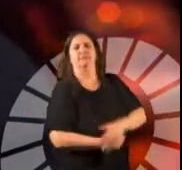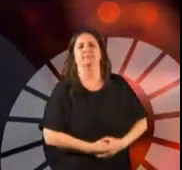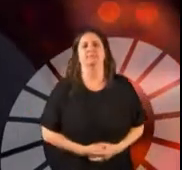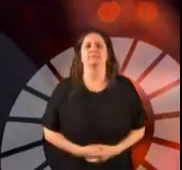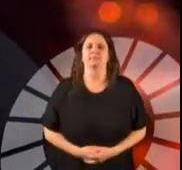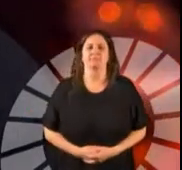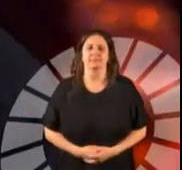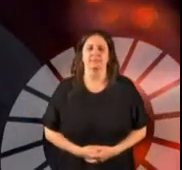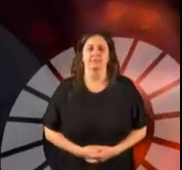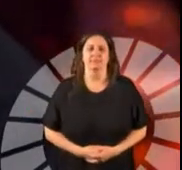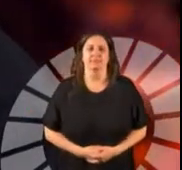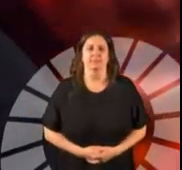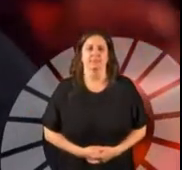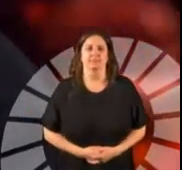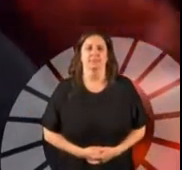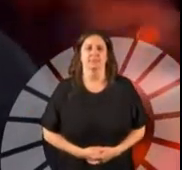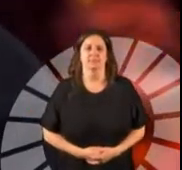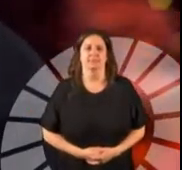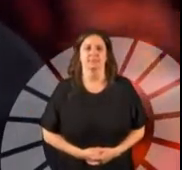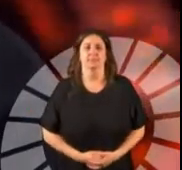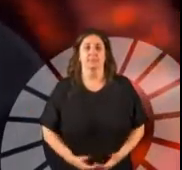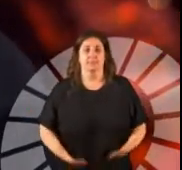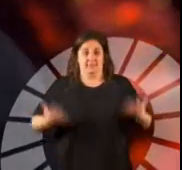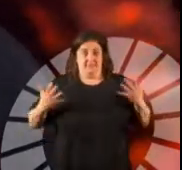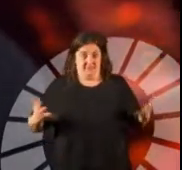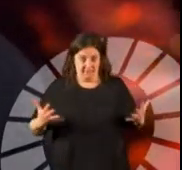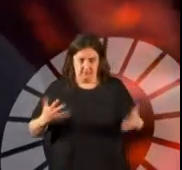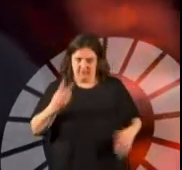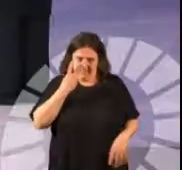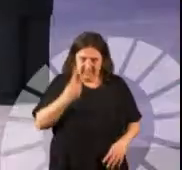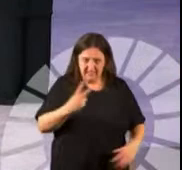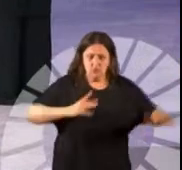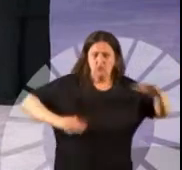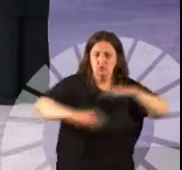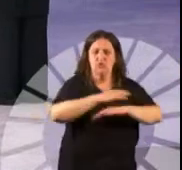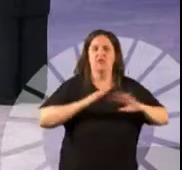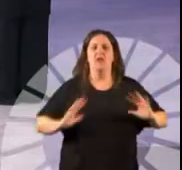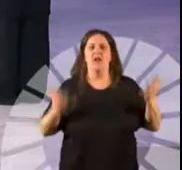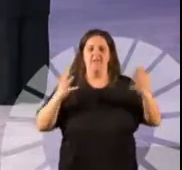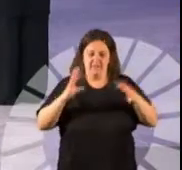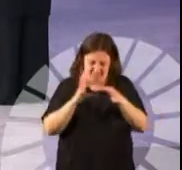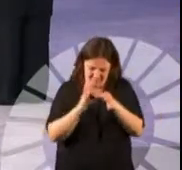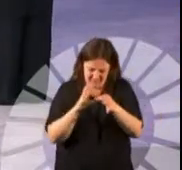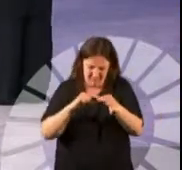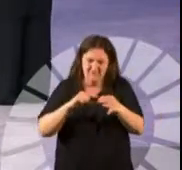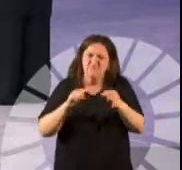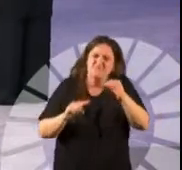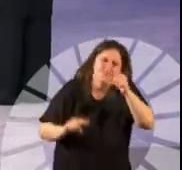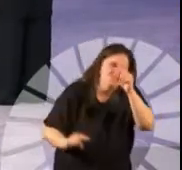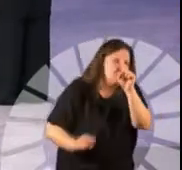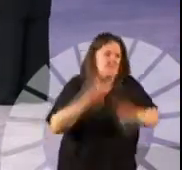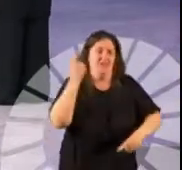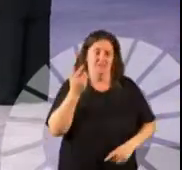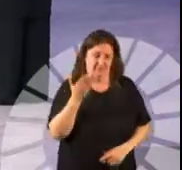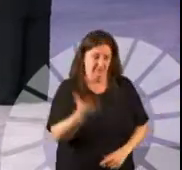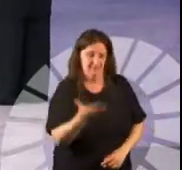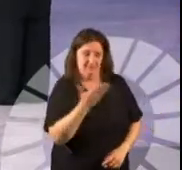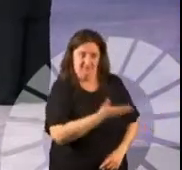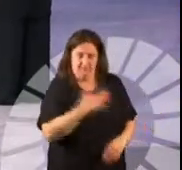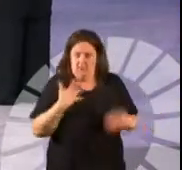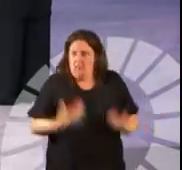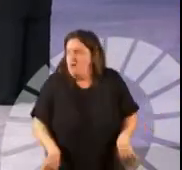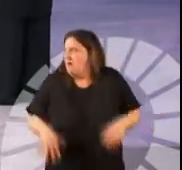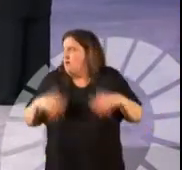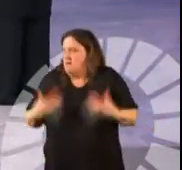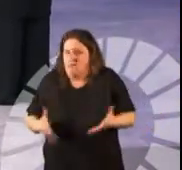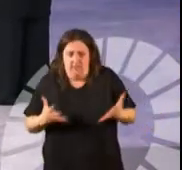continue to create a social tissue within these populations. Women have very little access to responsibility, and